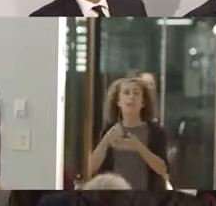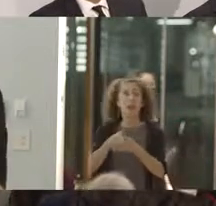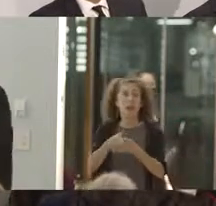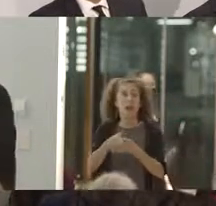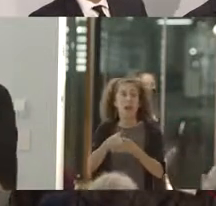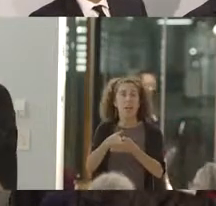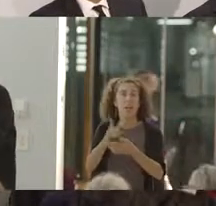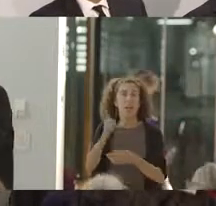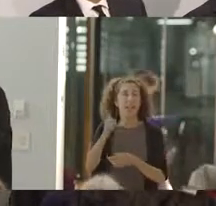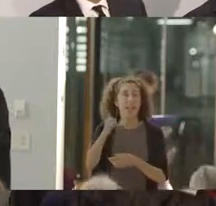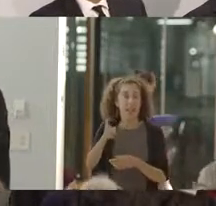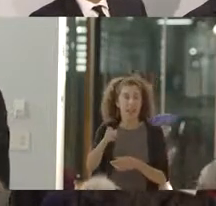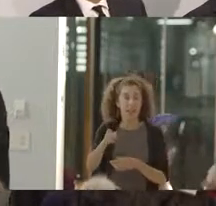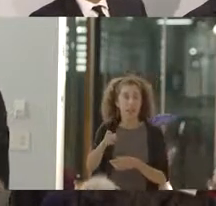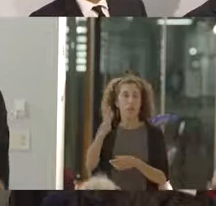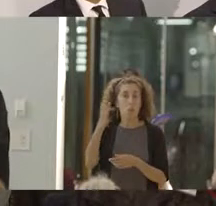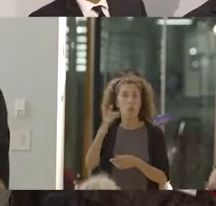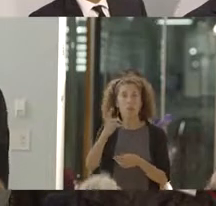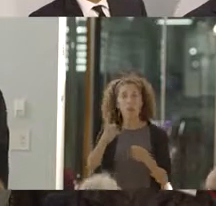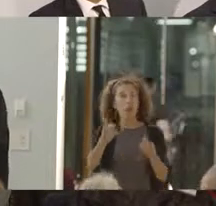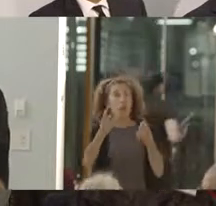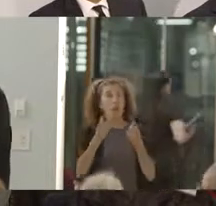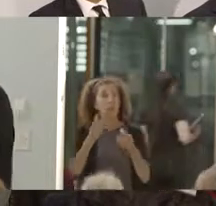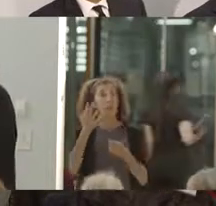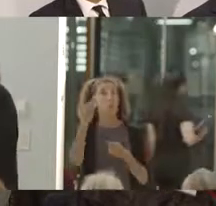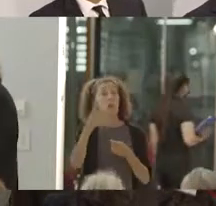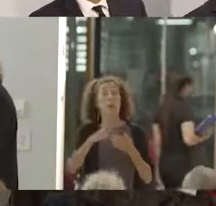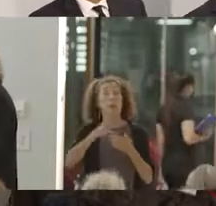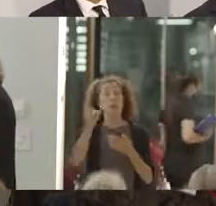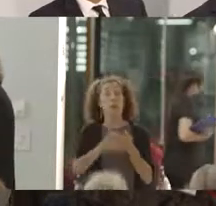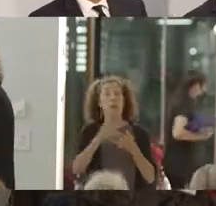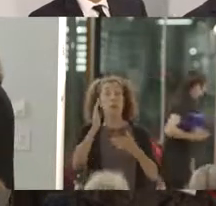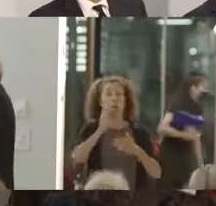Is there a reason why the project stops at Northmore?